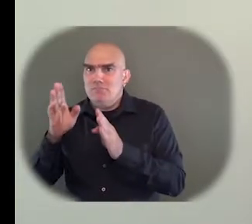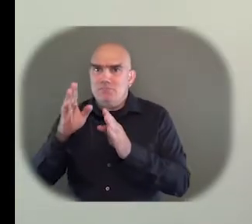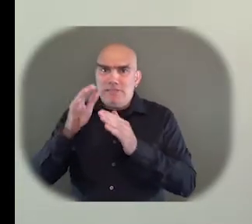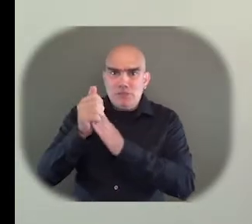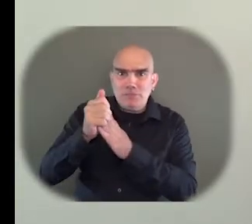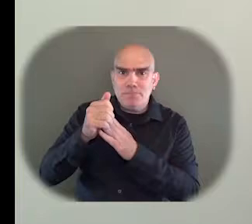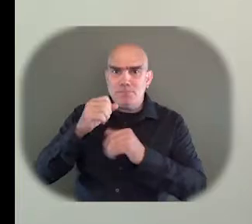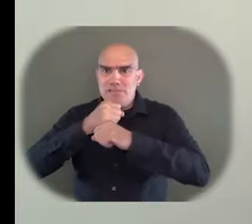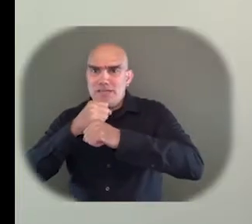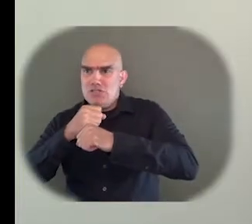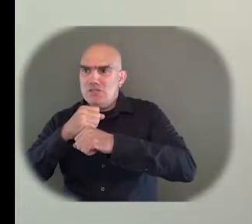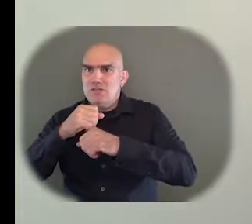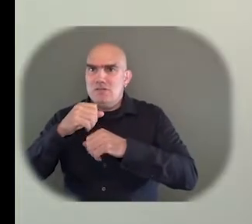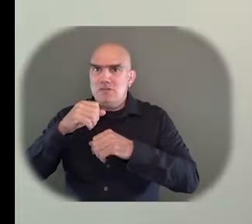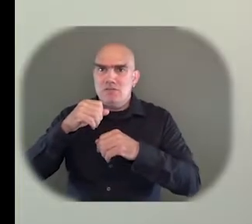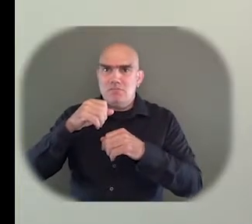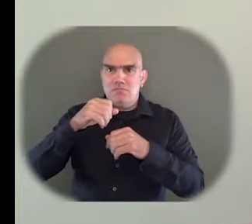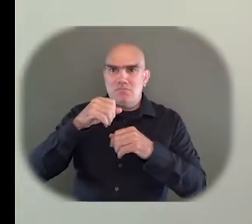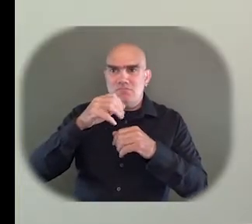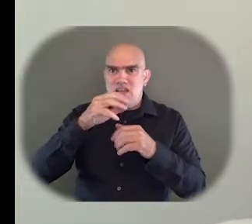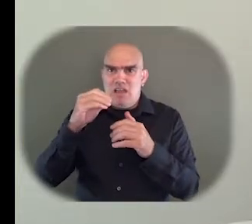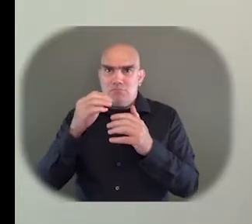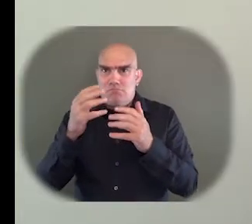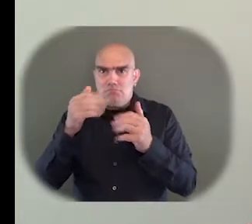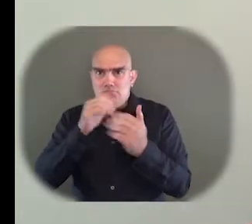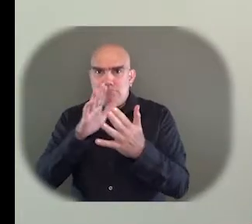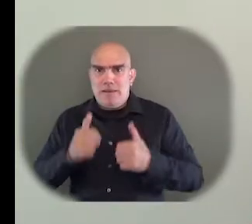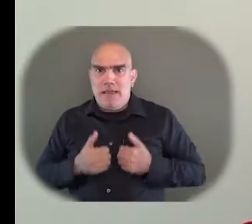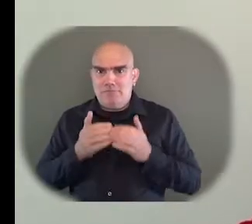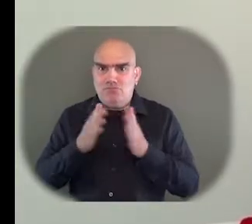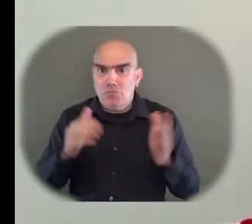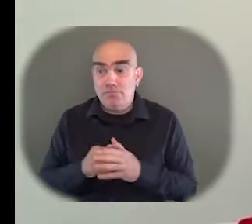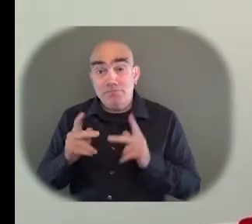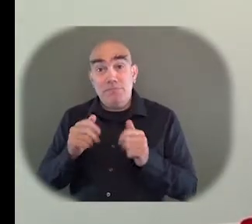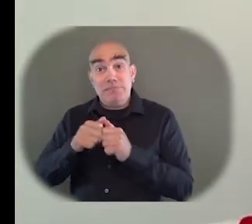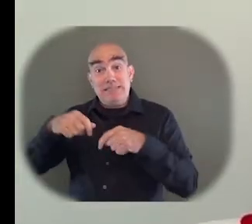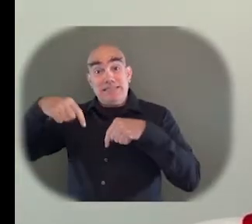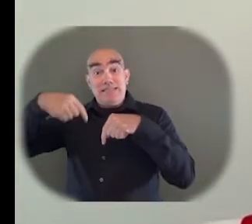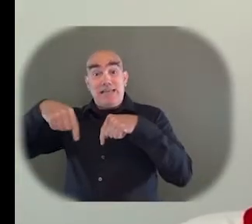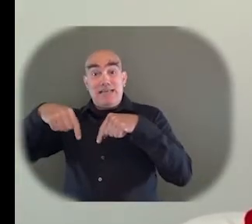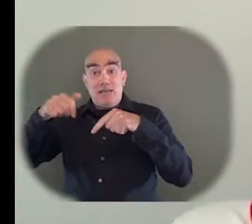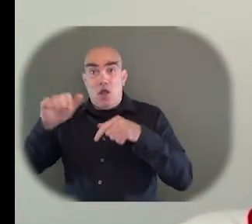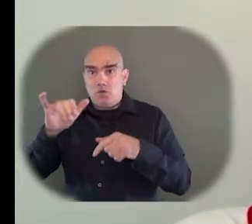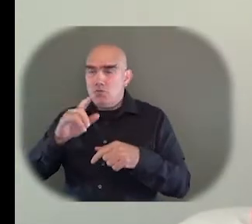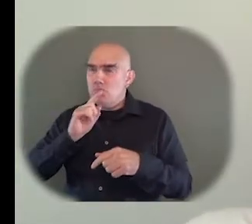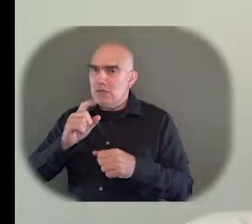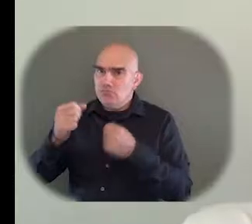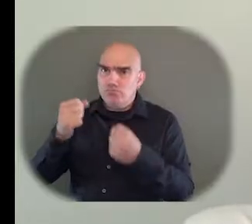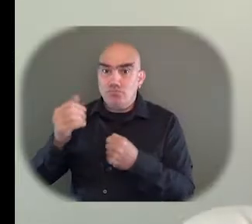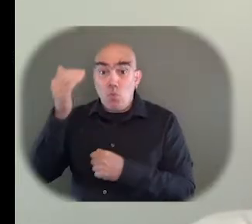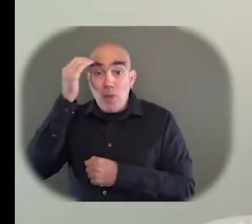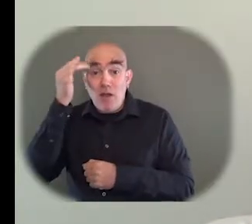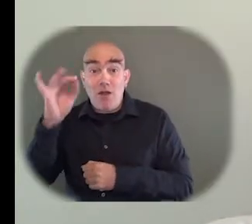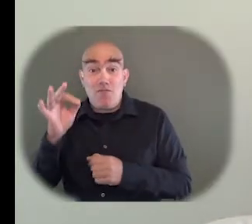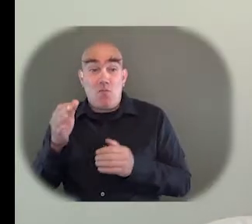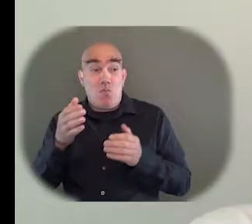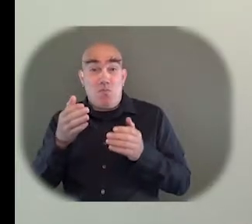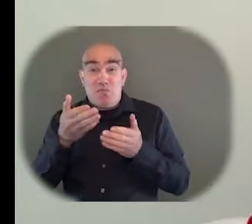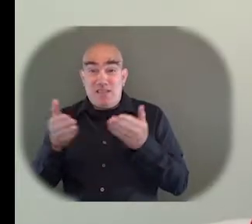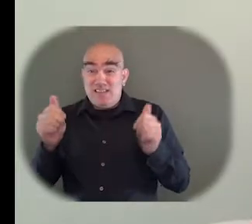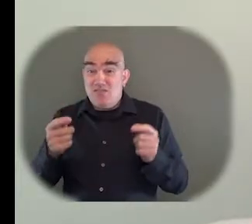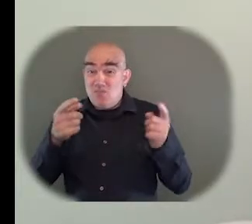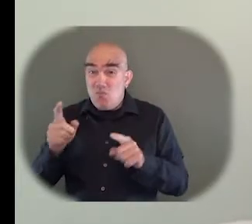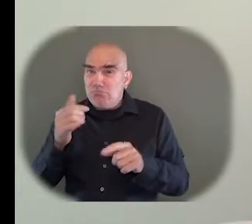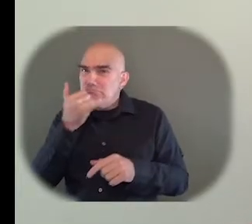also particularly aware of the ways that things could potentially go badly or harm them. Although this makes many aspects of life